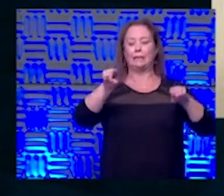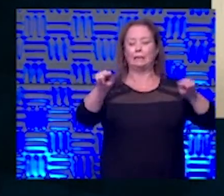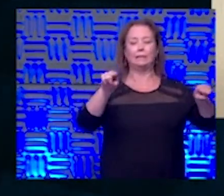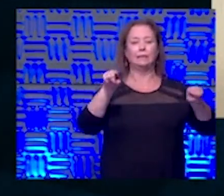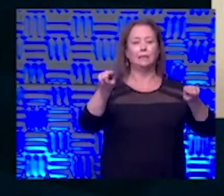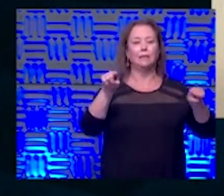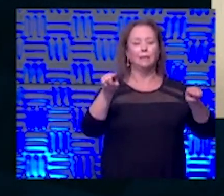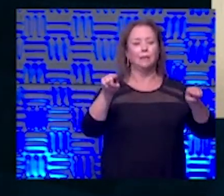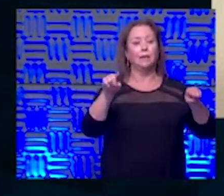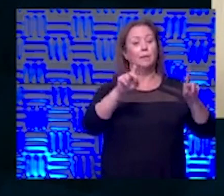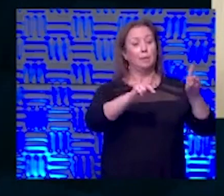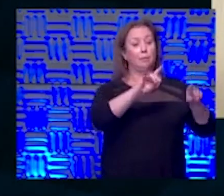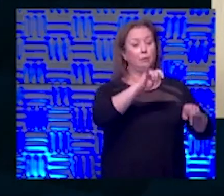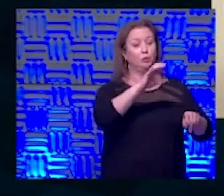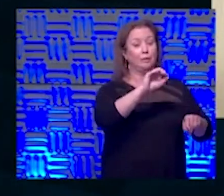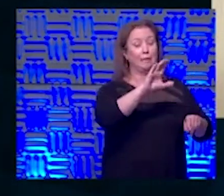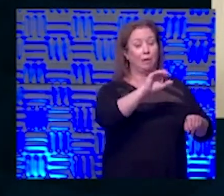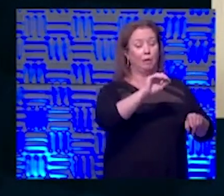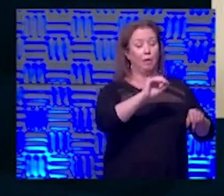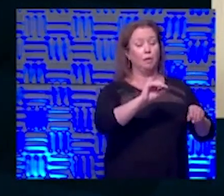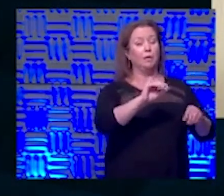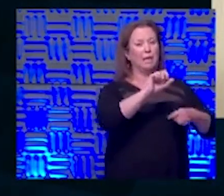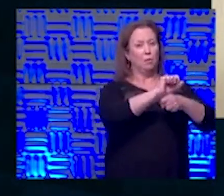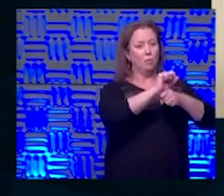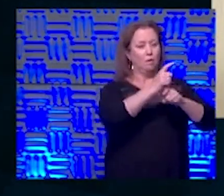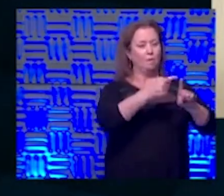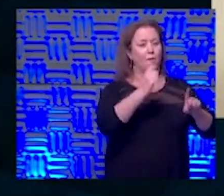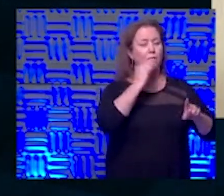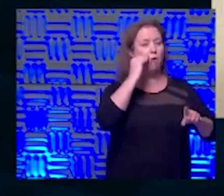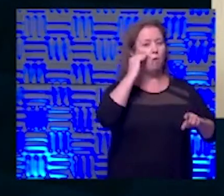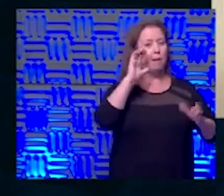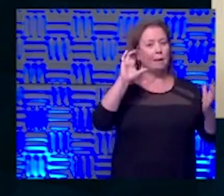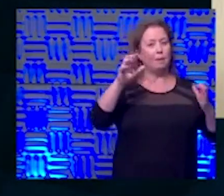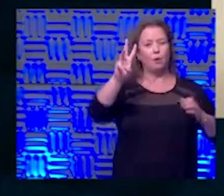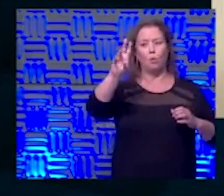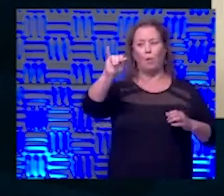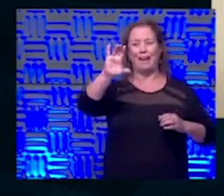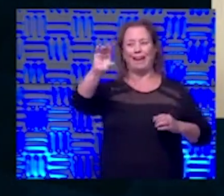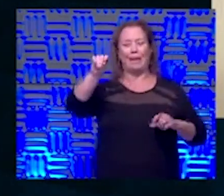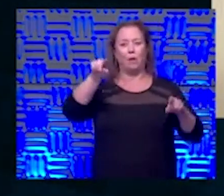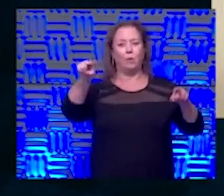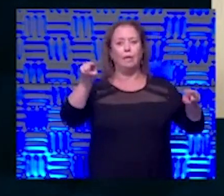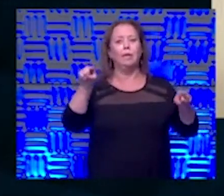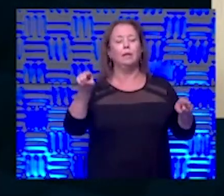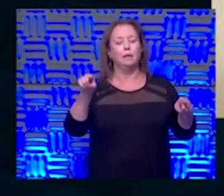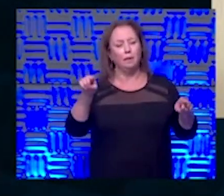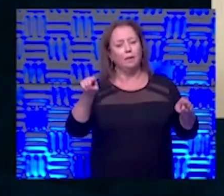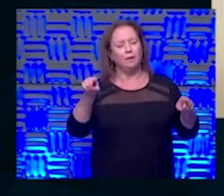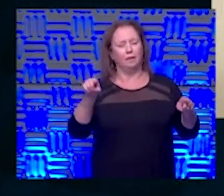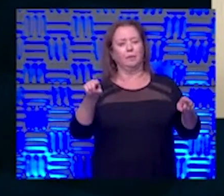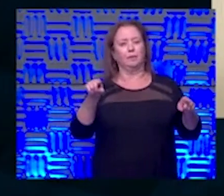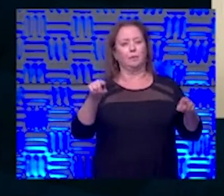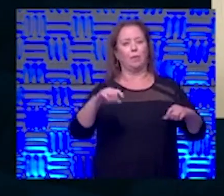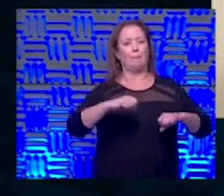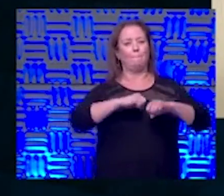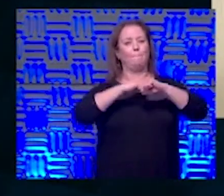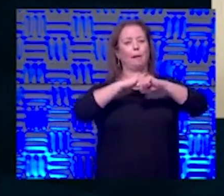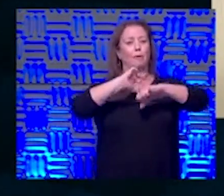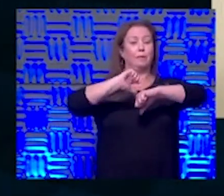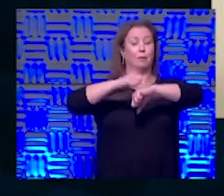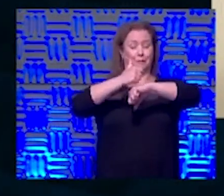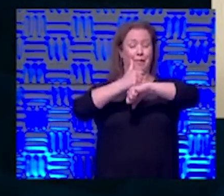that people in Johnson County are more likely to be able to work from home versus Wyandotte County. And so we've got these kind of inherent barriers to how